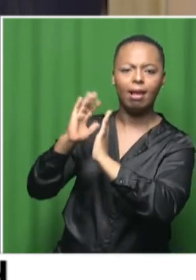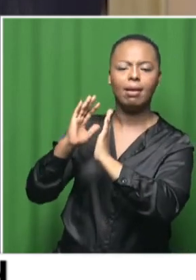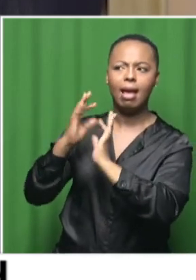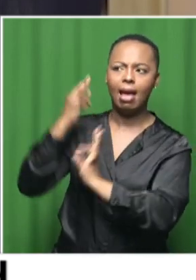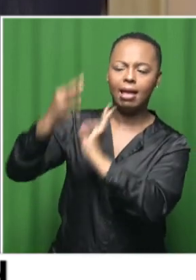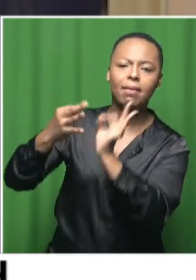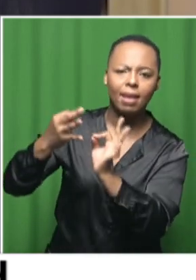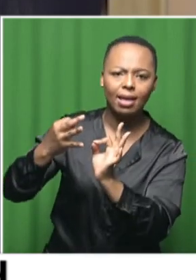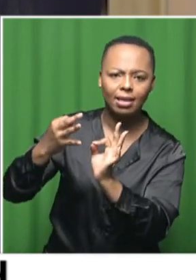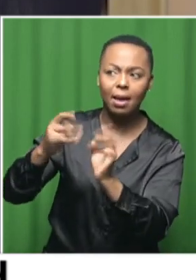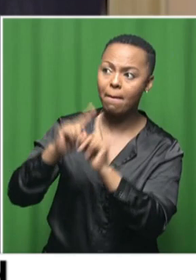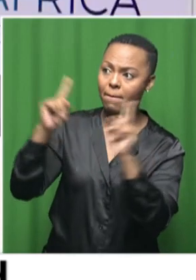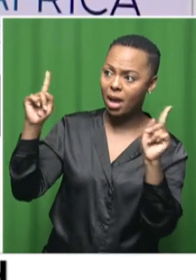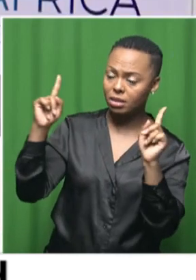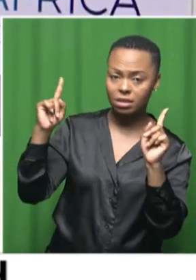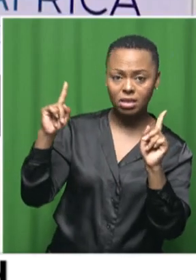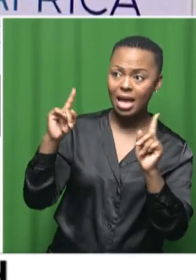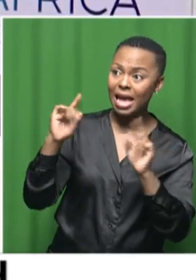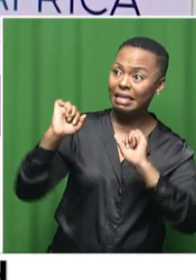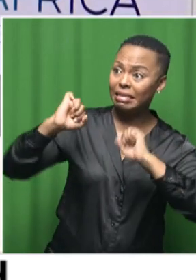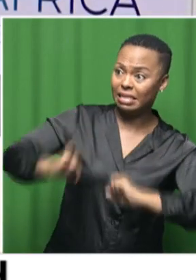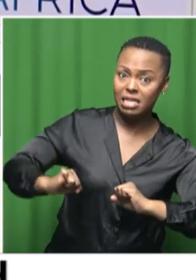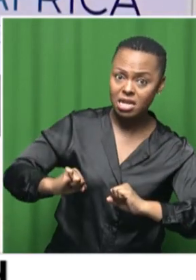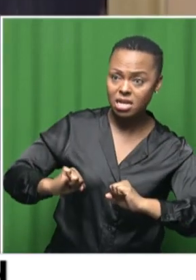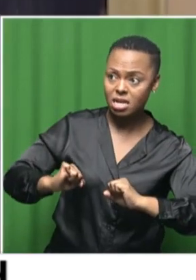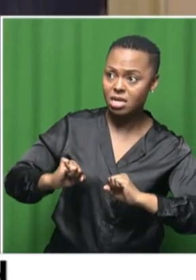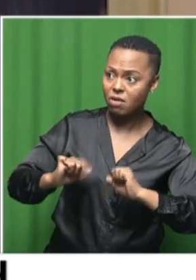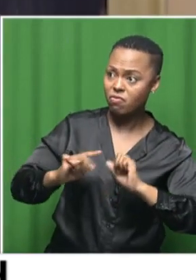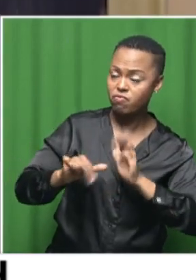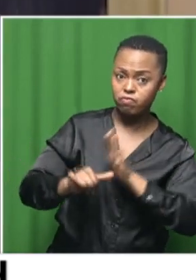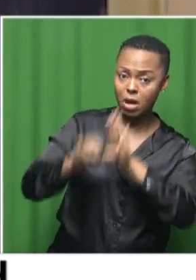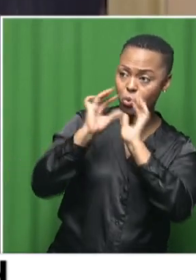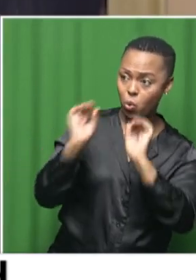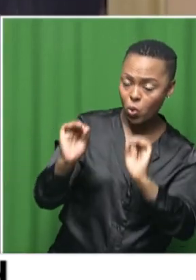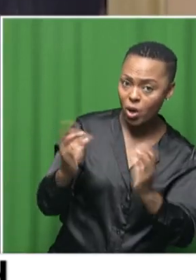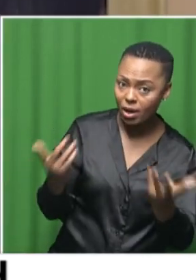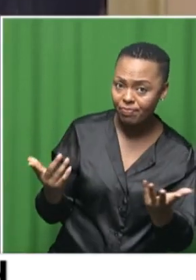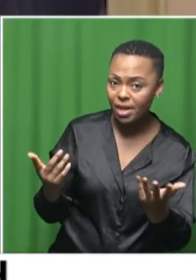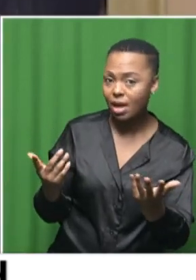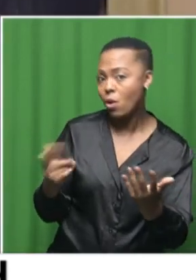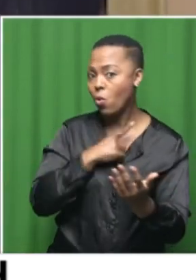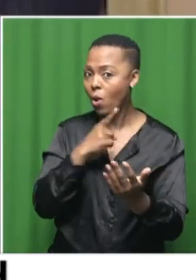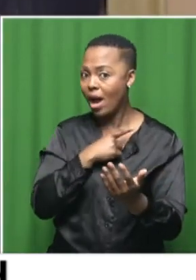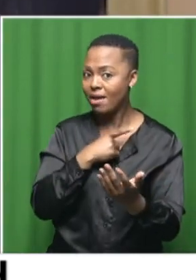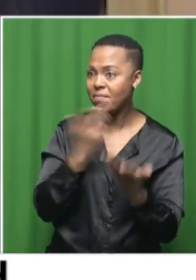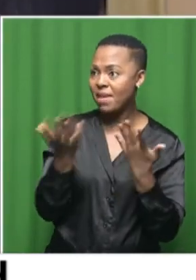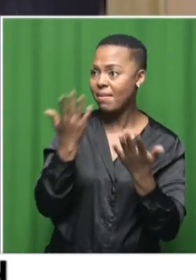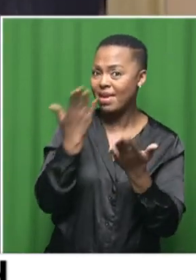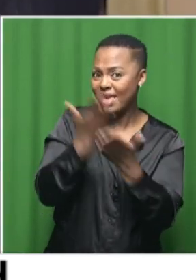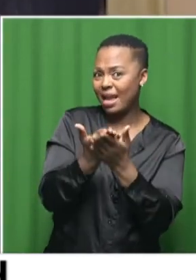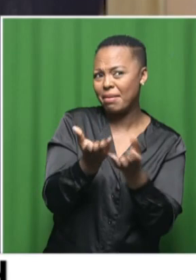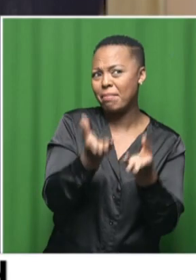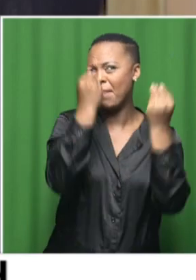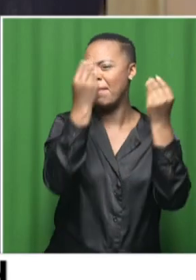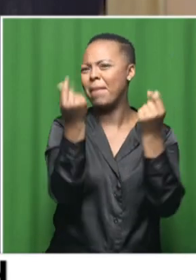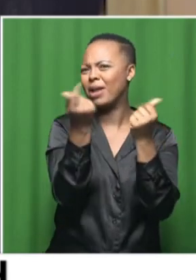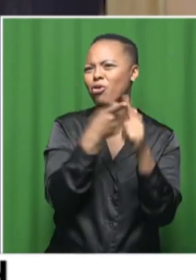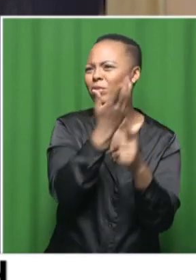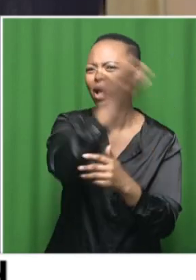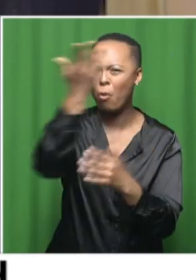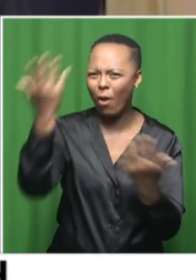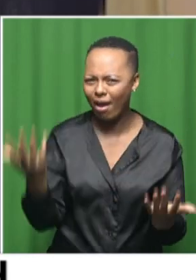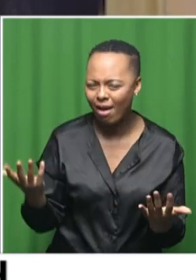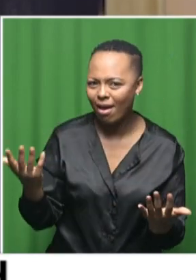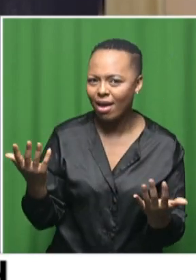the best possible deals at this stage? Could we have sourced that sort of funding elsewhere? And also, you talk